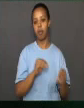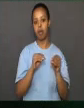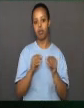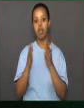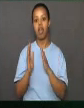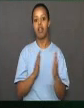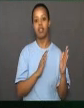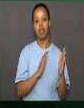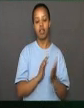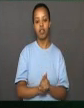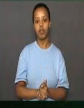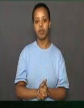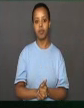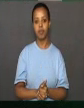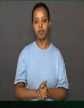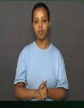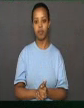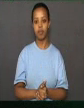Students, let's get ready.